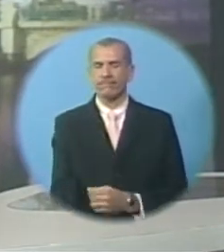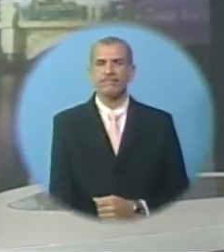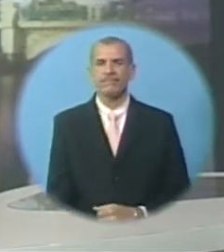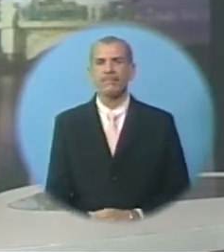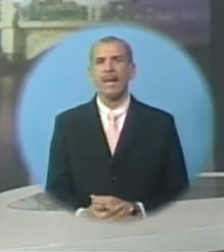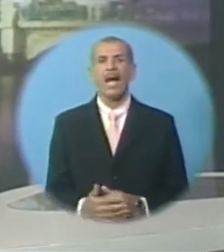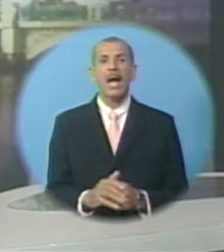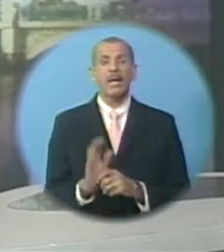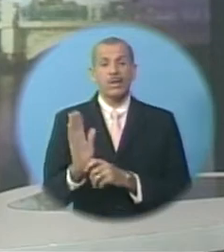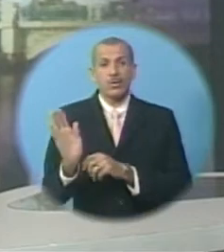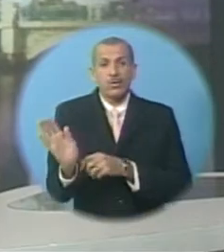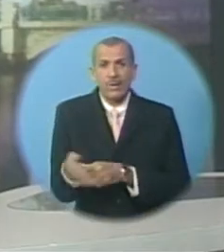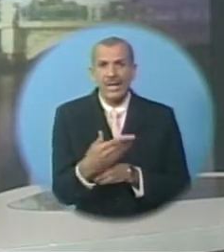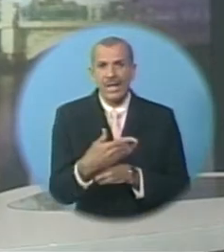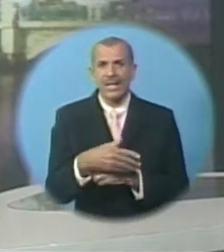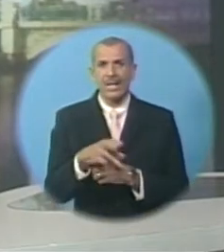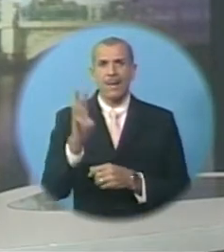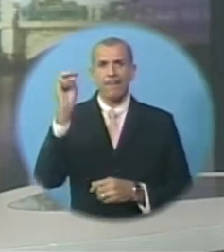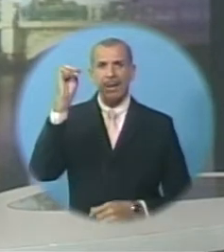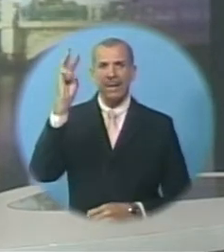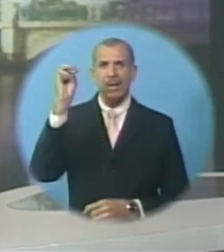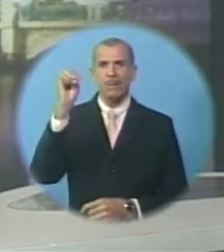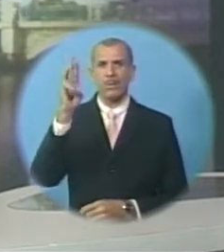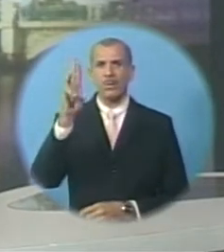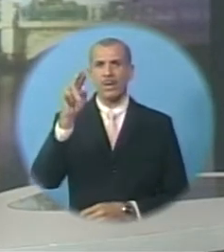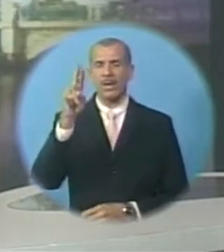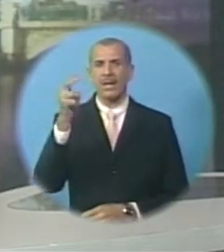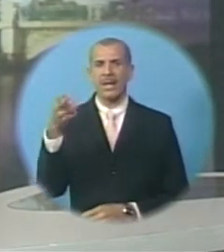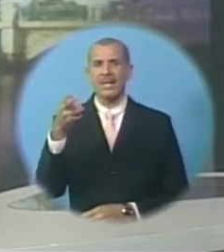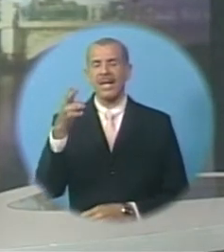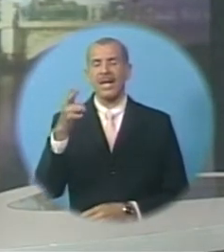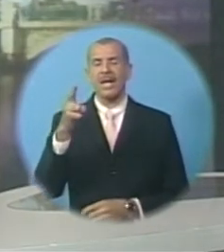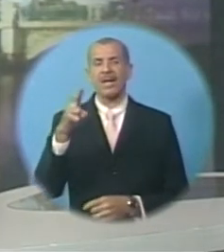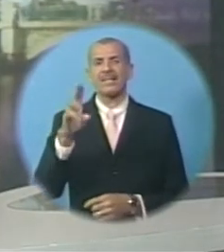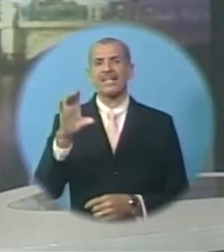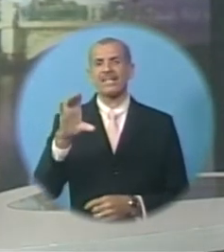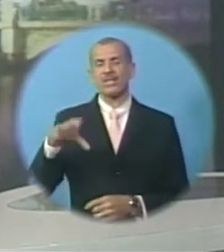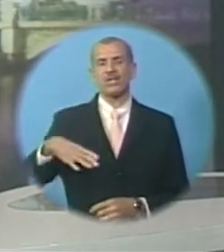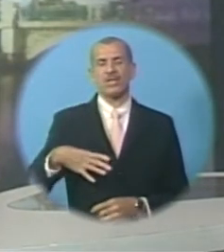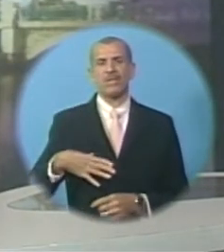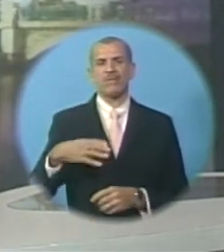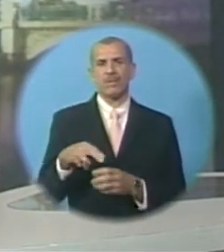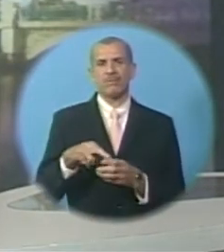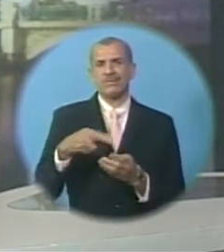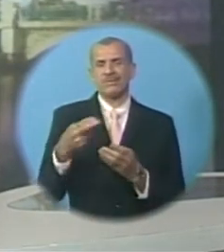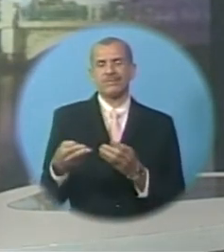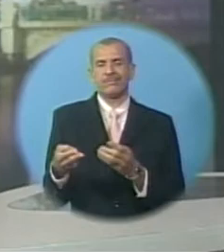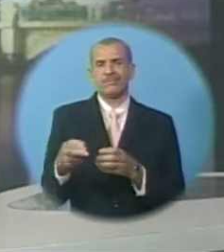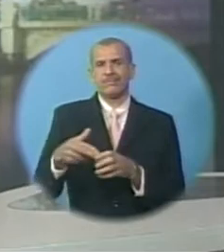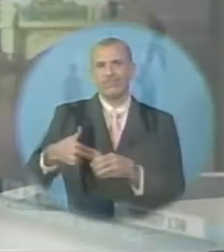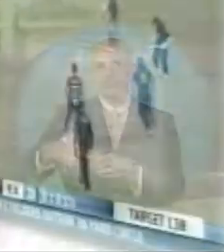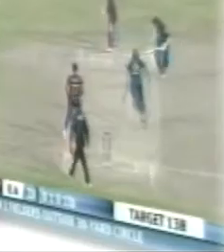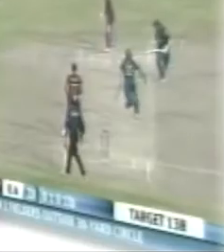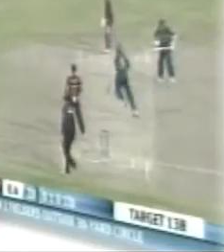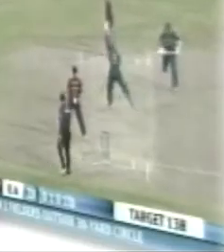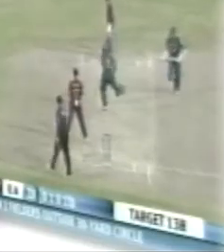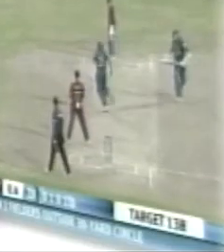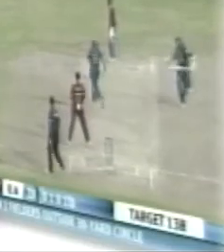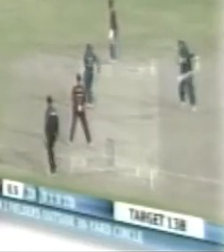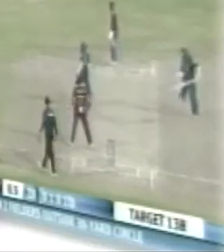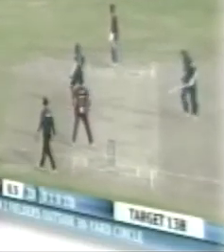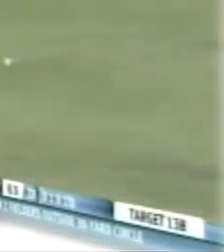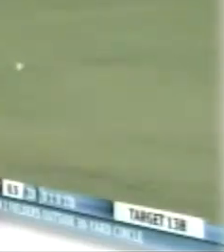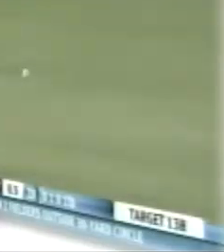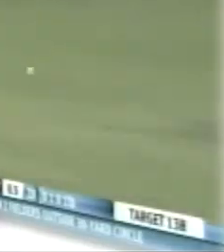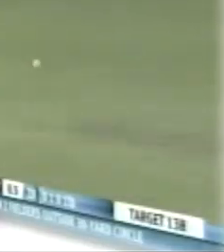In cricket, Michael Muirhead is stepping down as Chief Executive Officer of the West Indies Cricket Board. However, he has suggested that he will